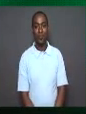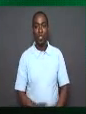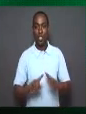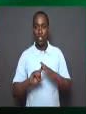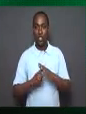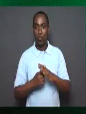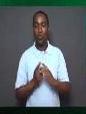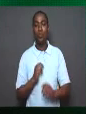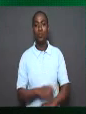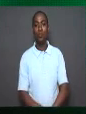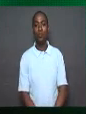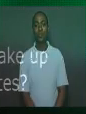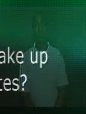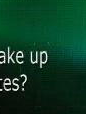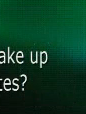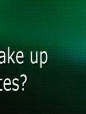Begin.